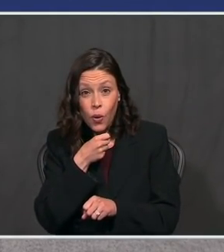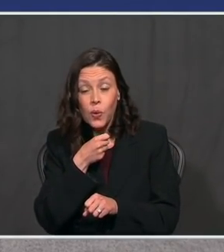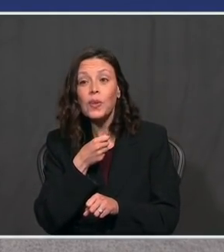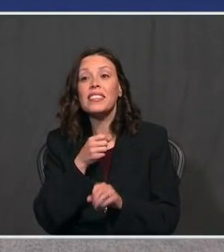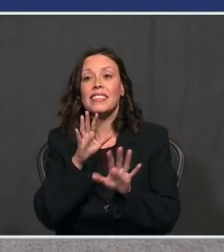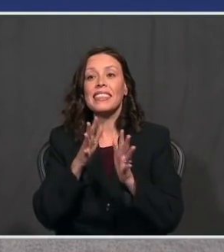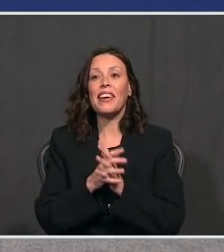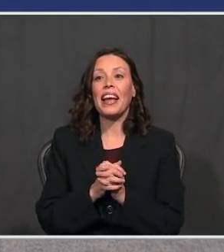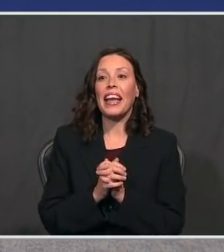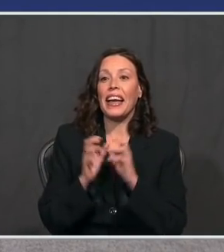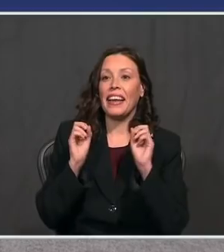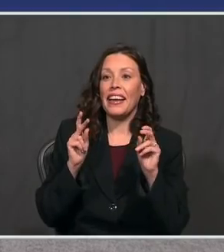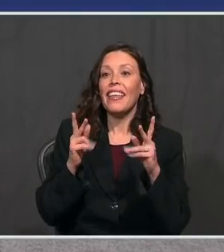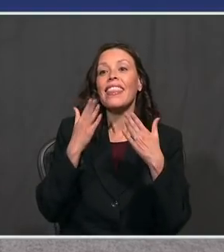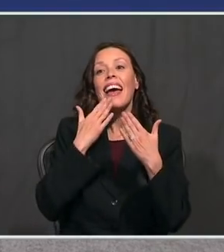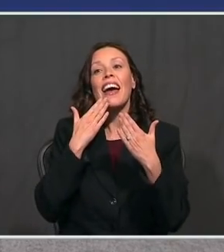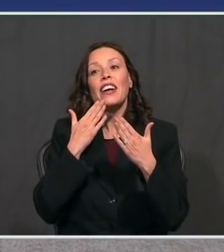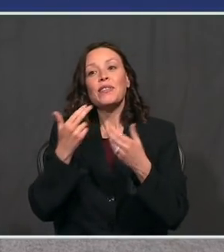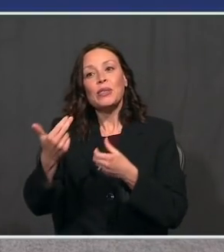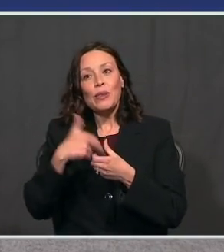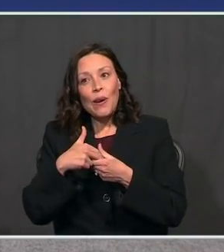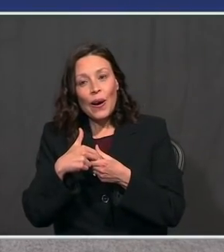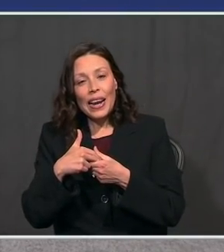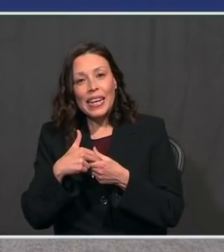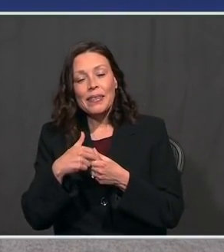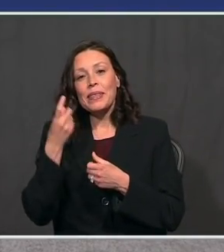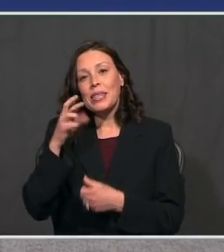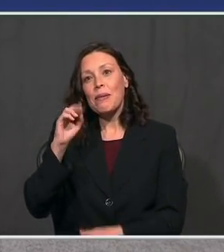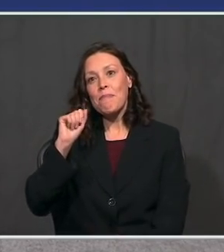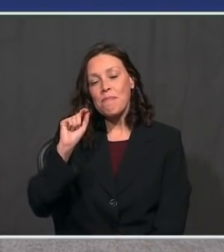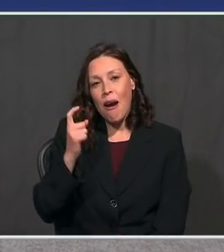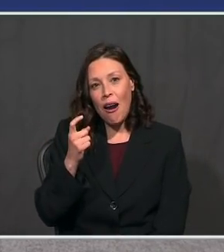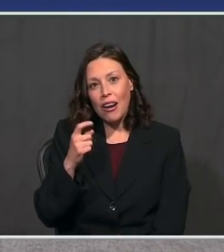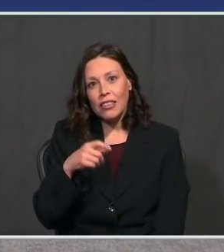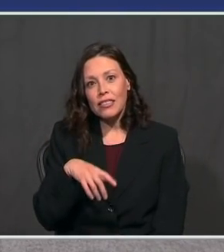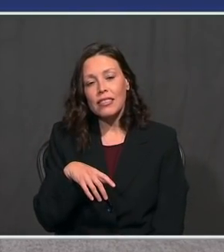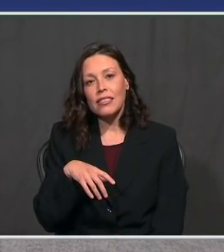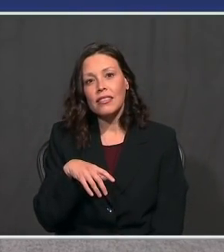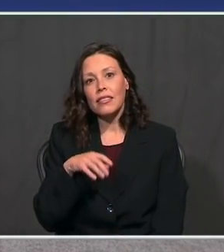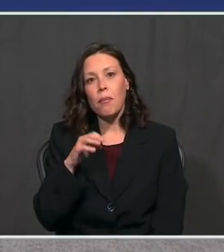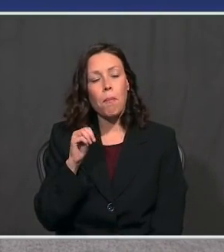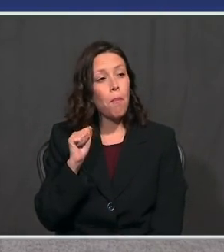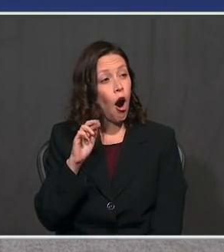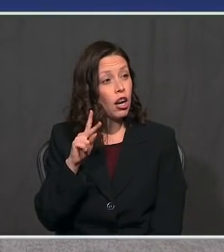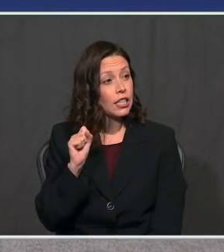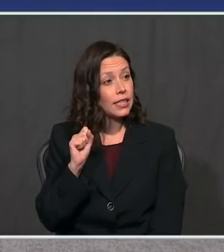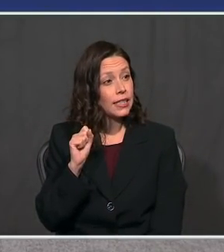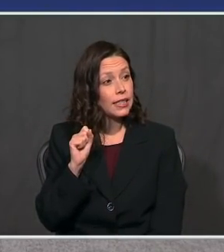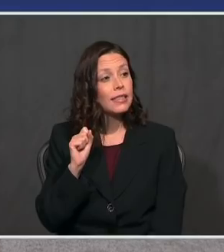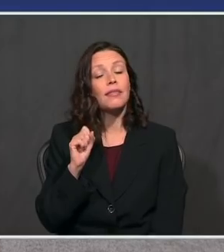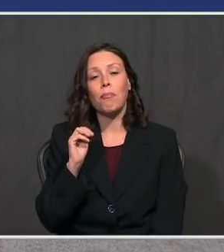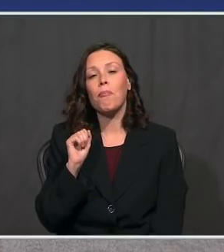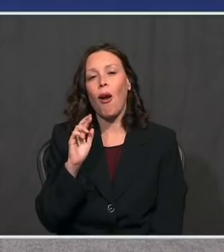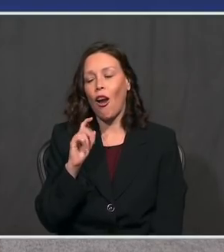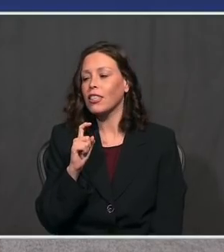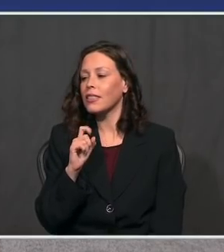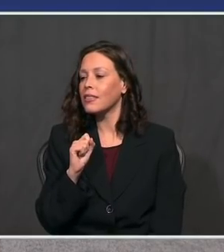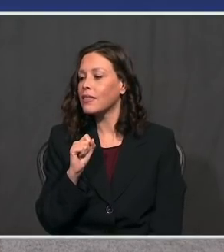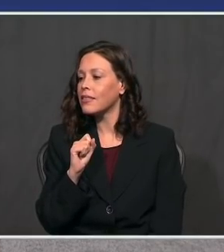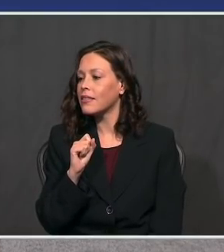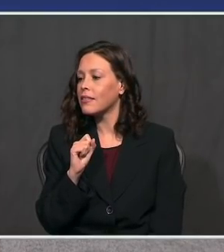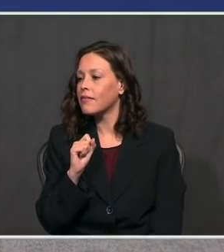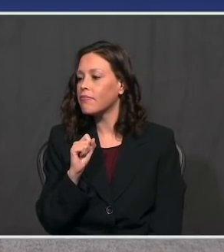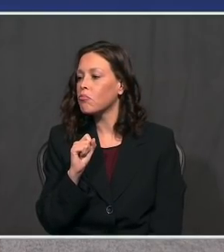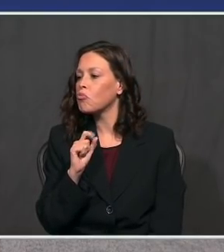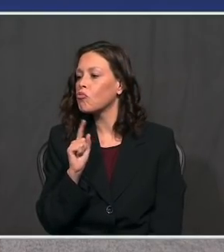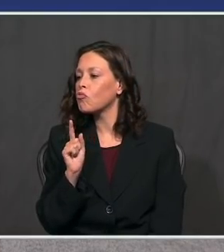Well, thanks so much for joining me, Dr. Marks. And I've had the pleasure of getting to know you over the last number of months, and you